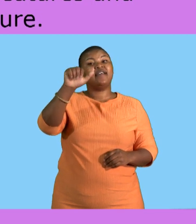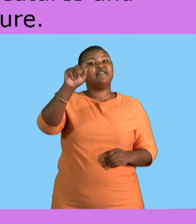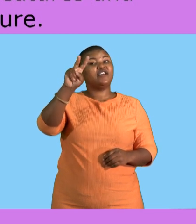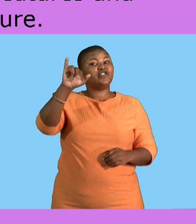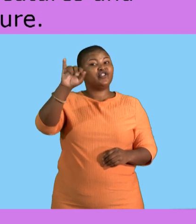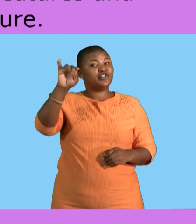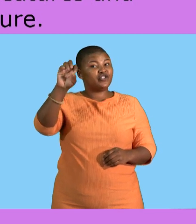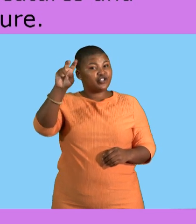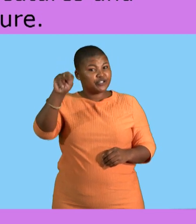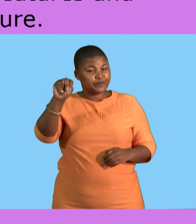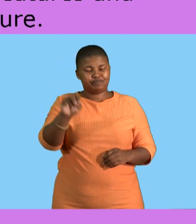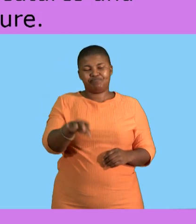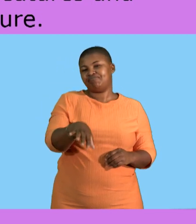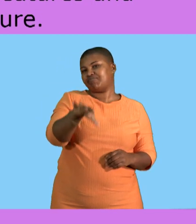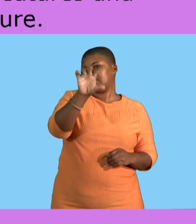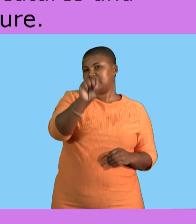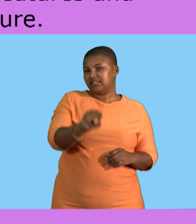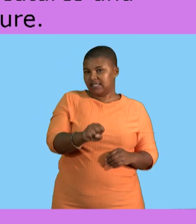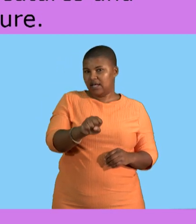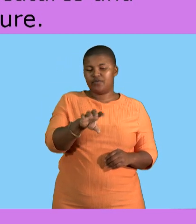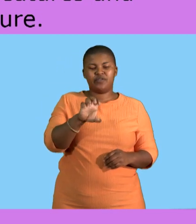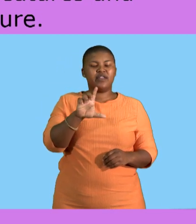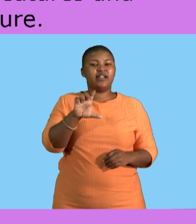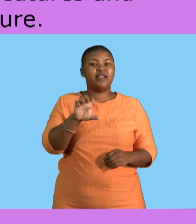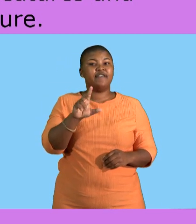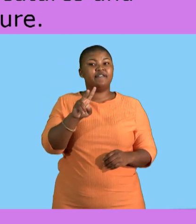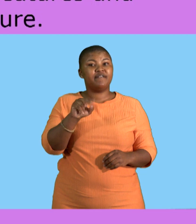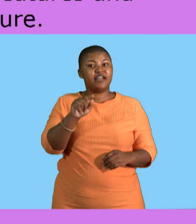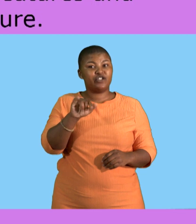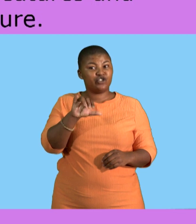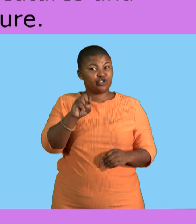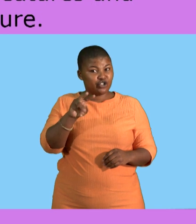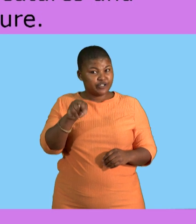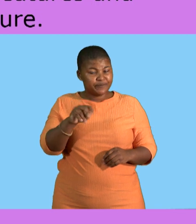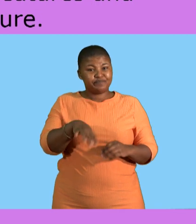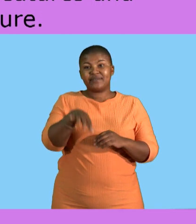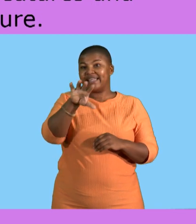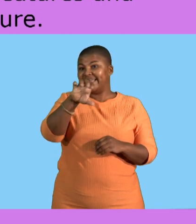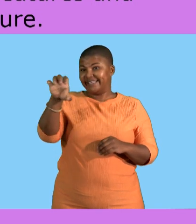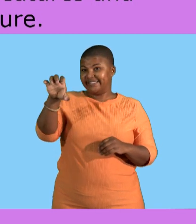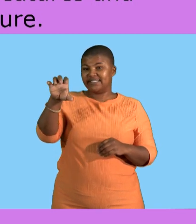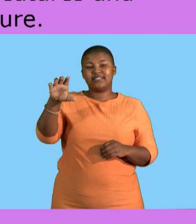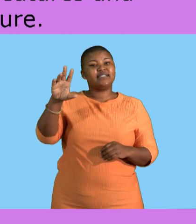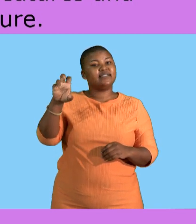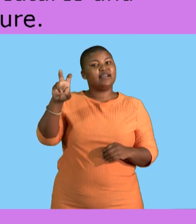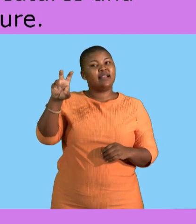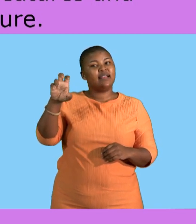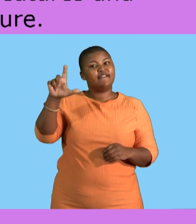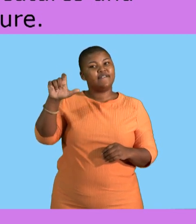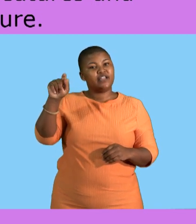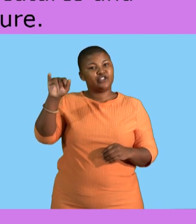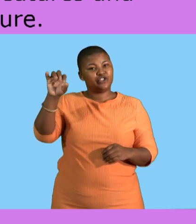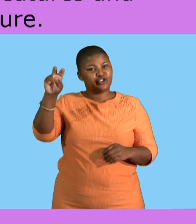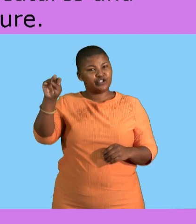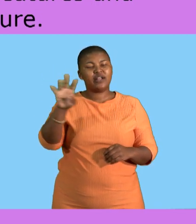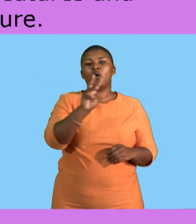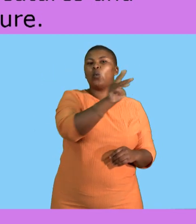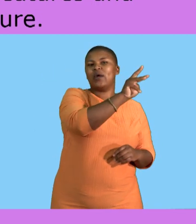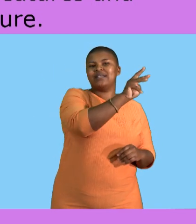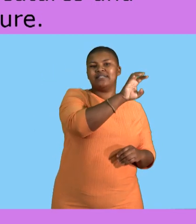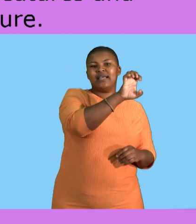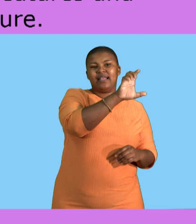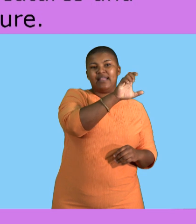then west elevation, and the relevance of compass directions in the construction of buildings. And